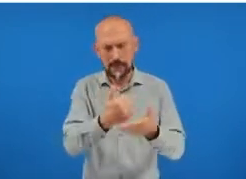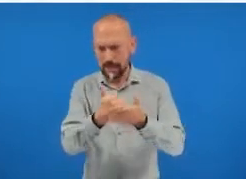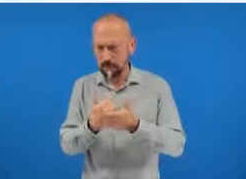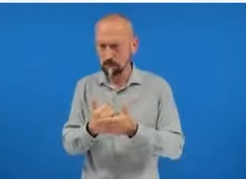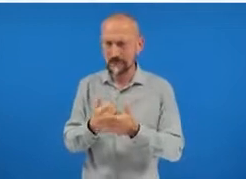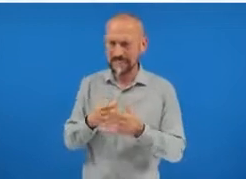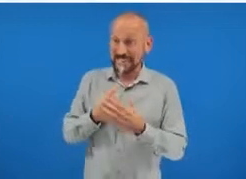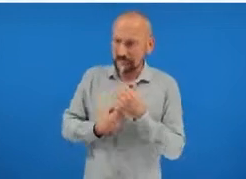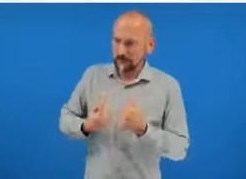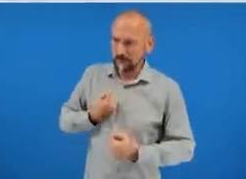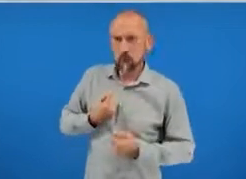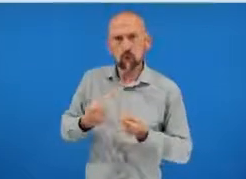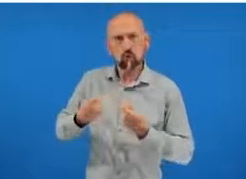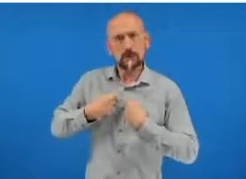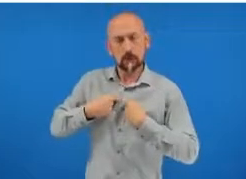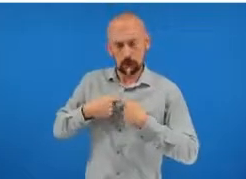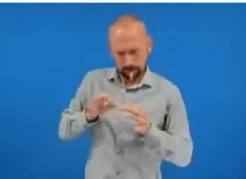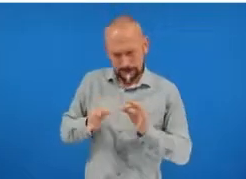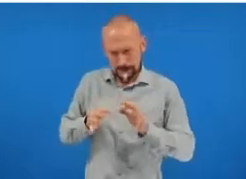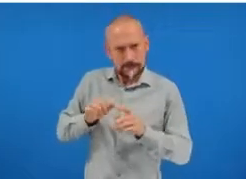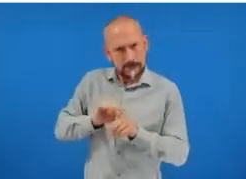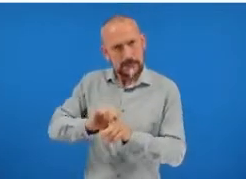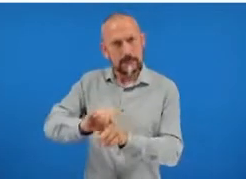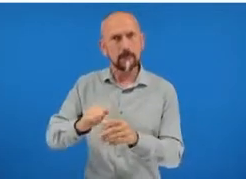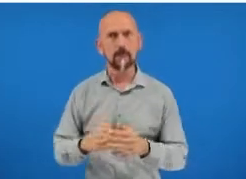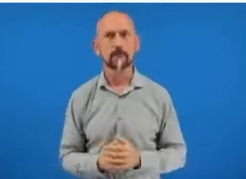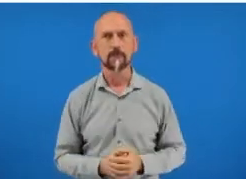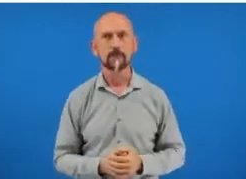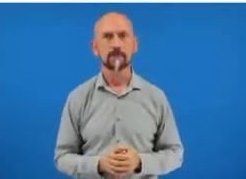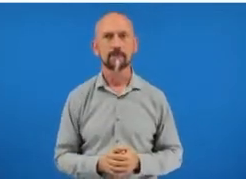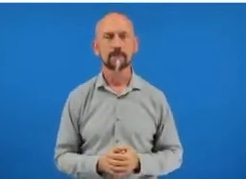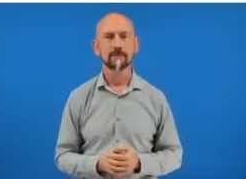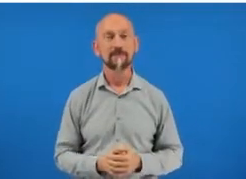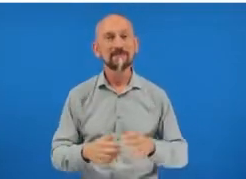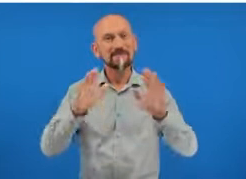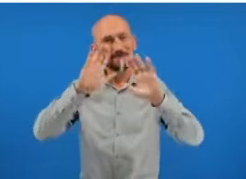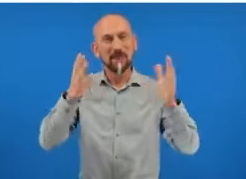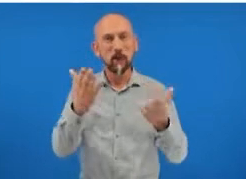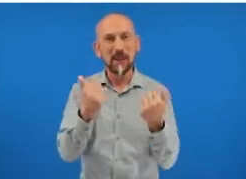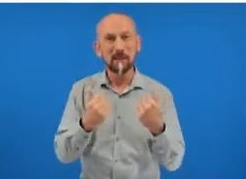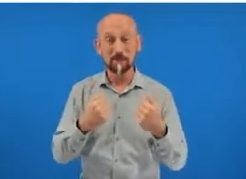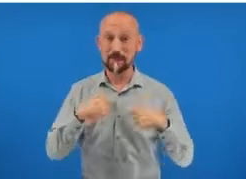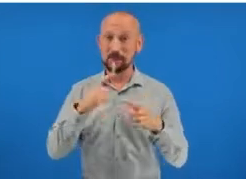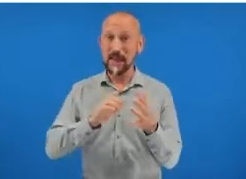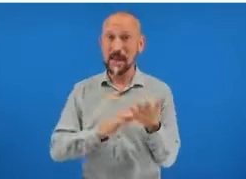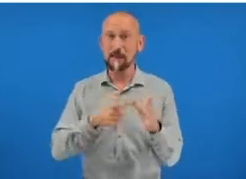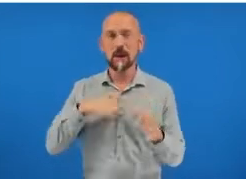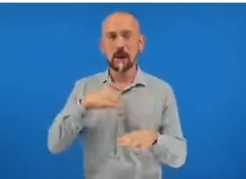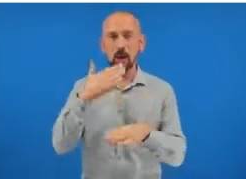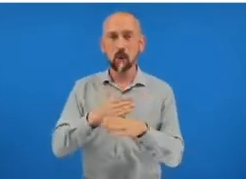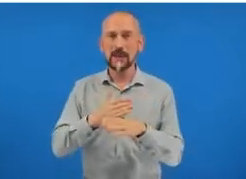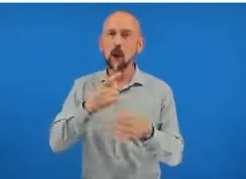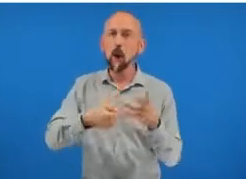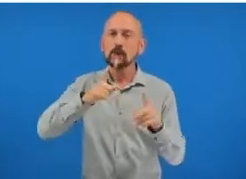to Emma's video. Welcome everybody. I'm Emma and I'm a psychologist working at the Oxford Centre for Anxiety Disorders and